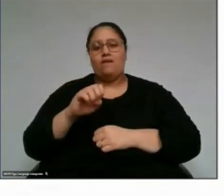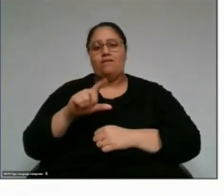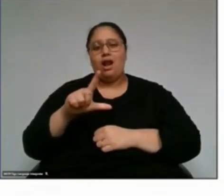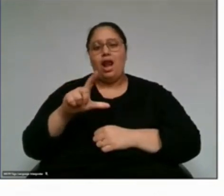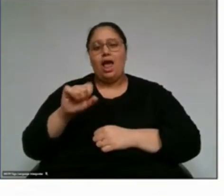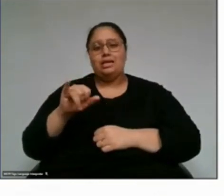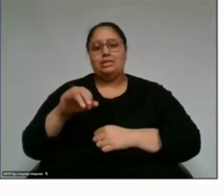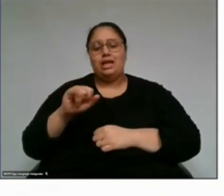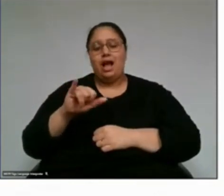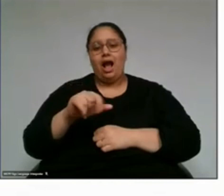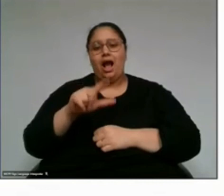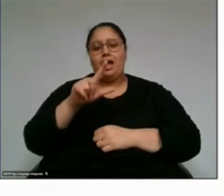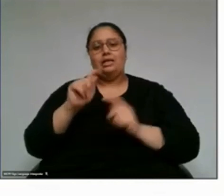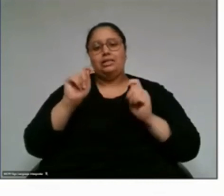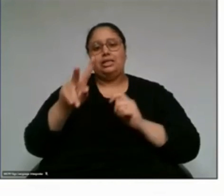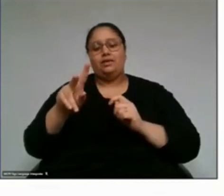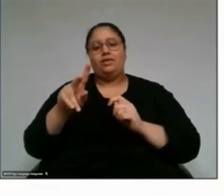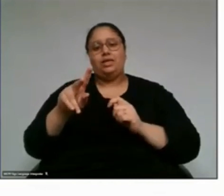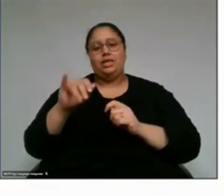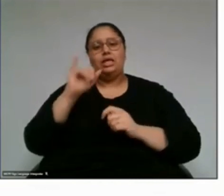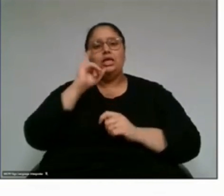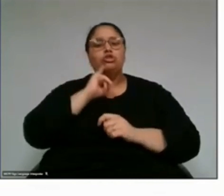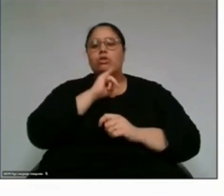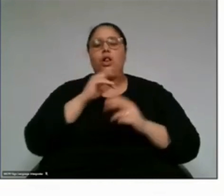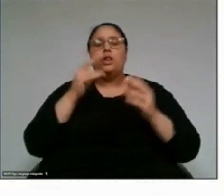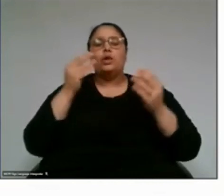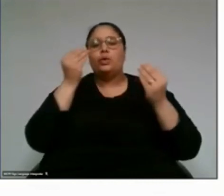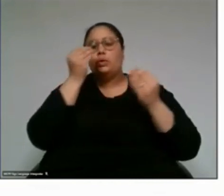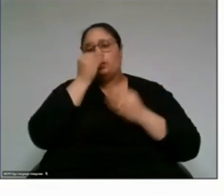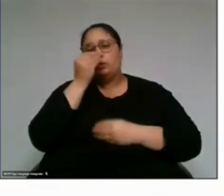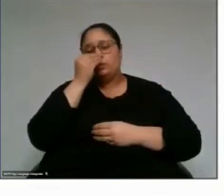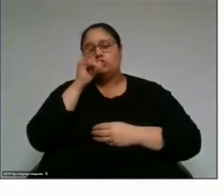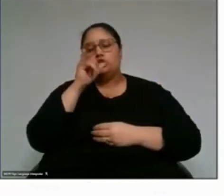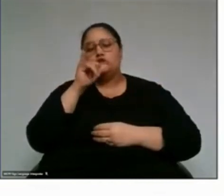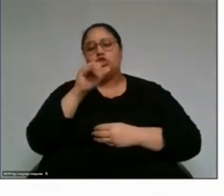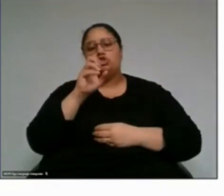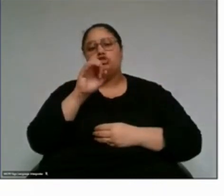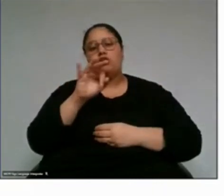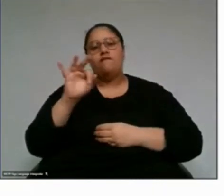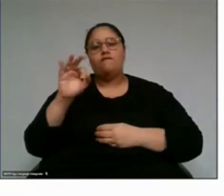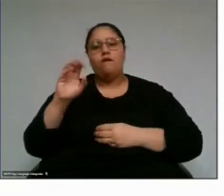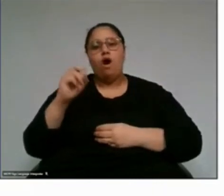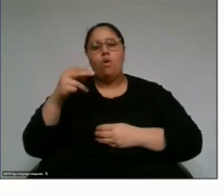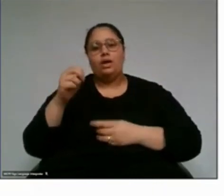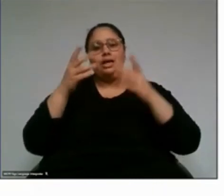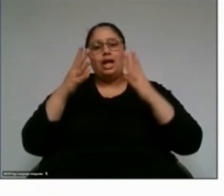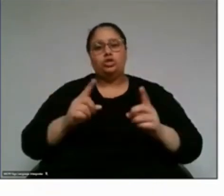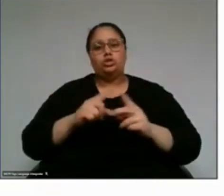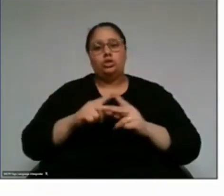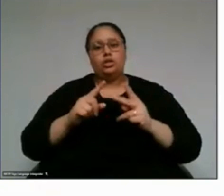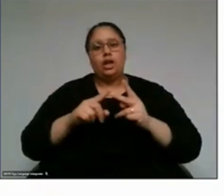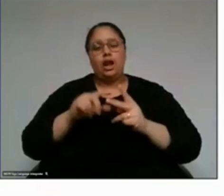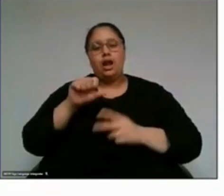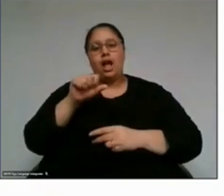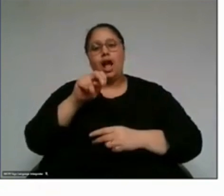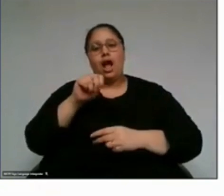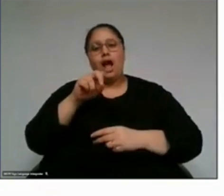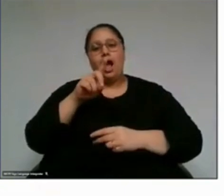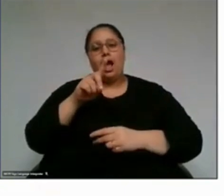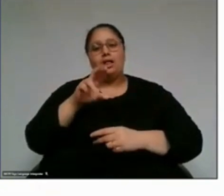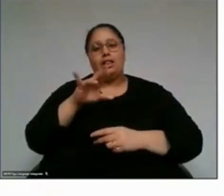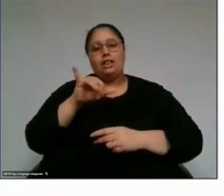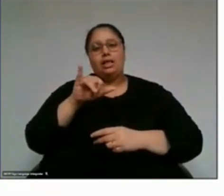Israel News, Mr. Jeff Cohen, the Director of Education, and Mr. Andries van